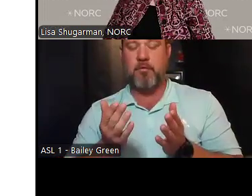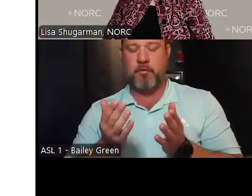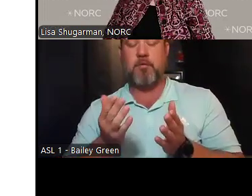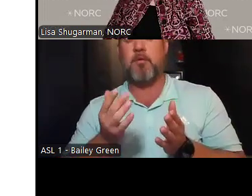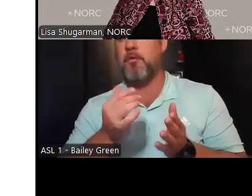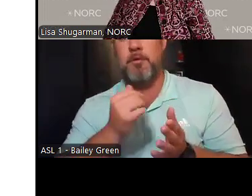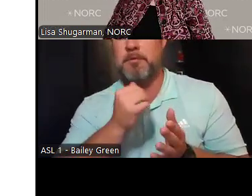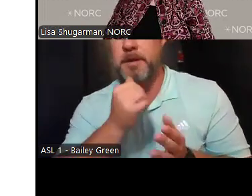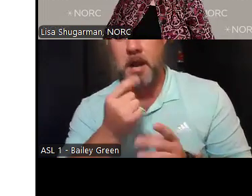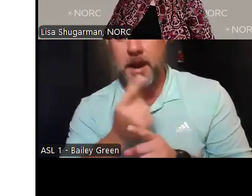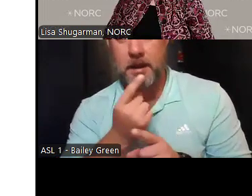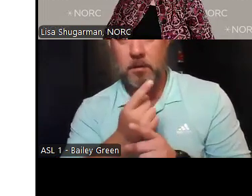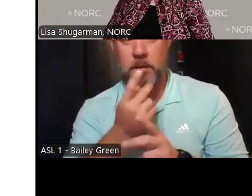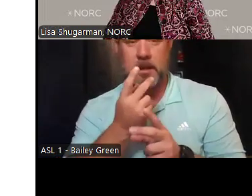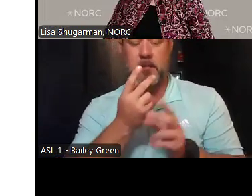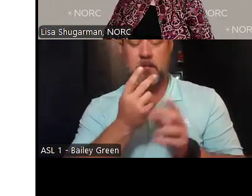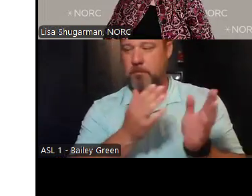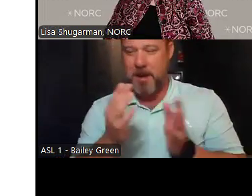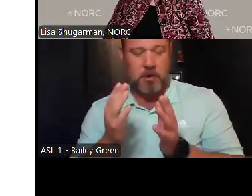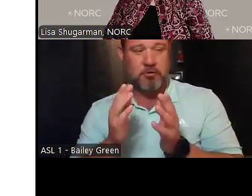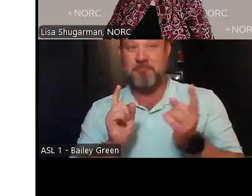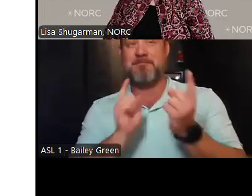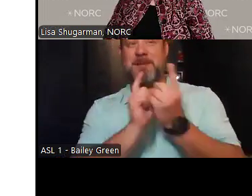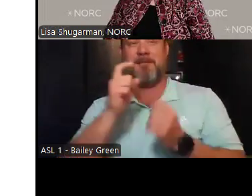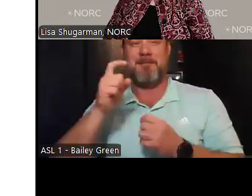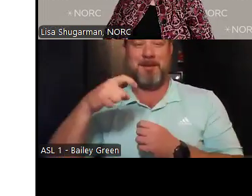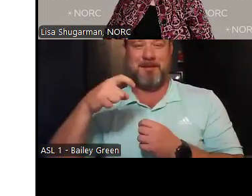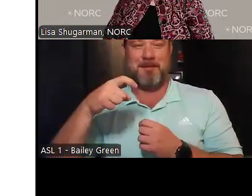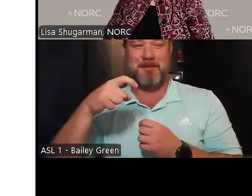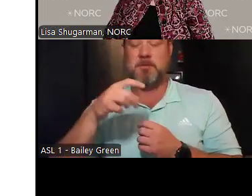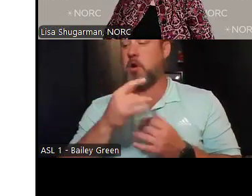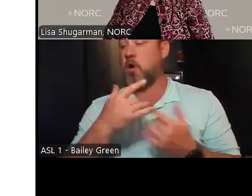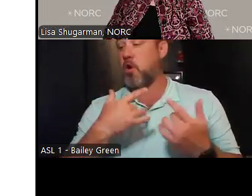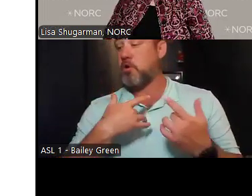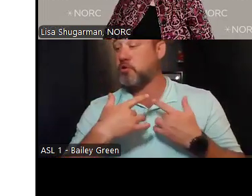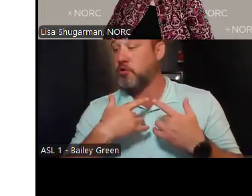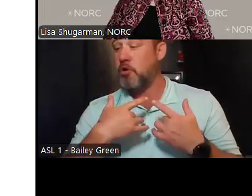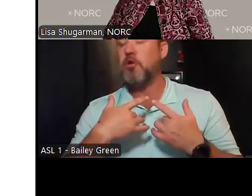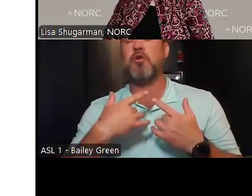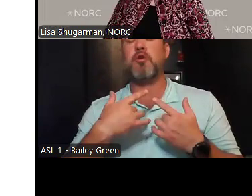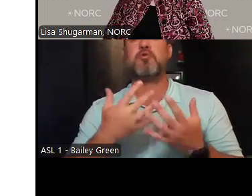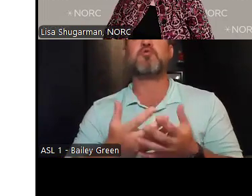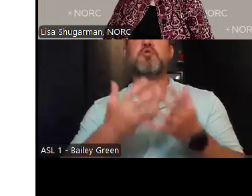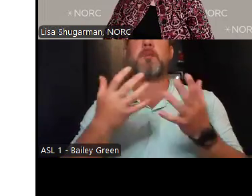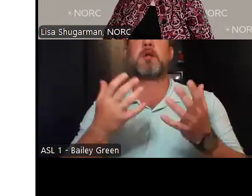being adequately prepared to meet their care recipients' needs. They're also concerned about taking on too much